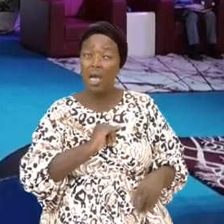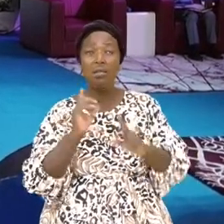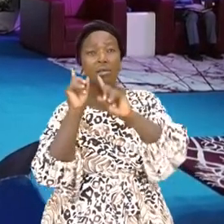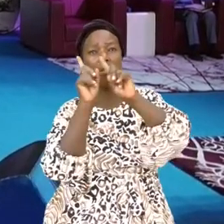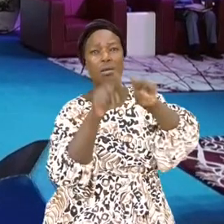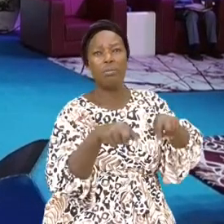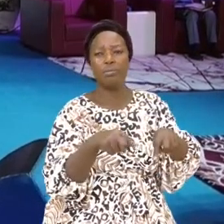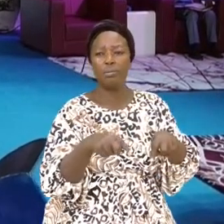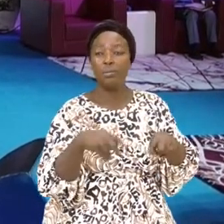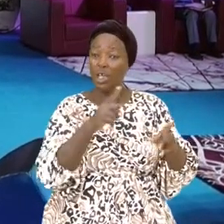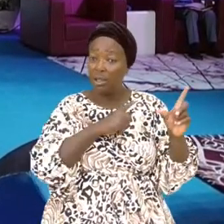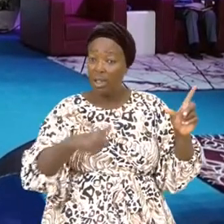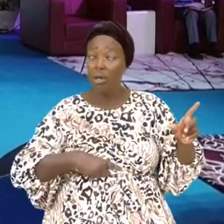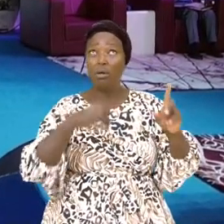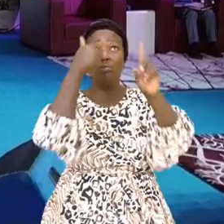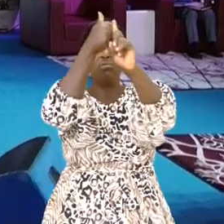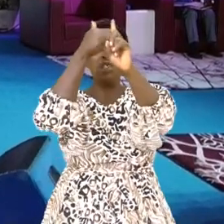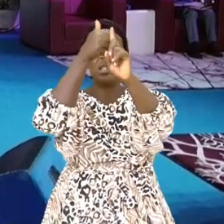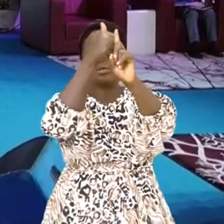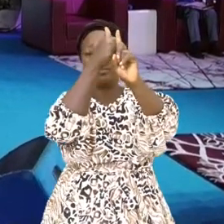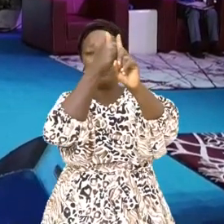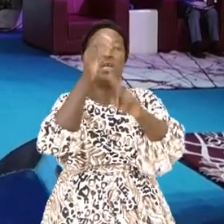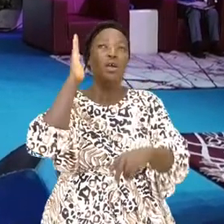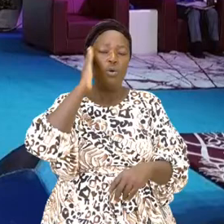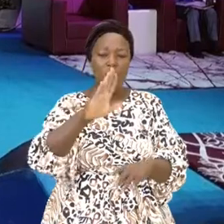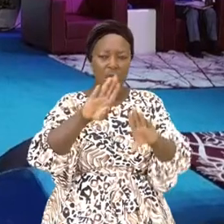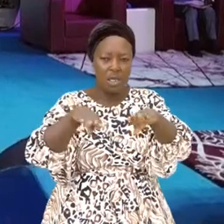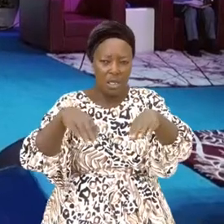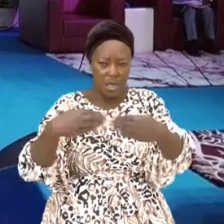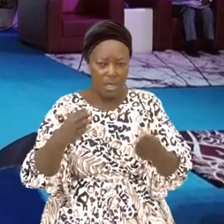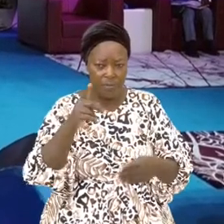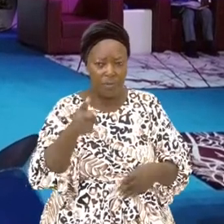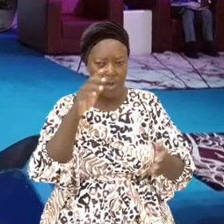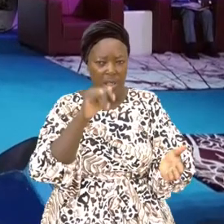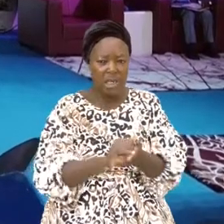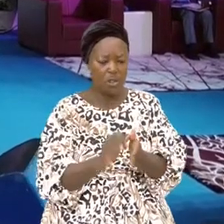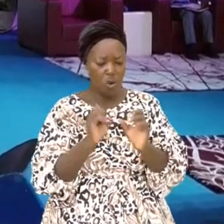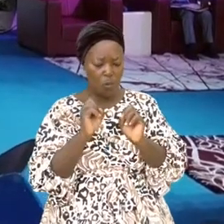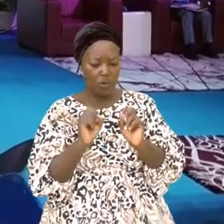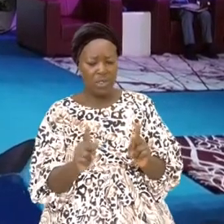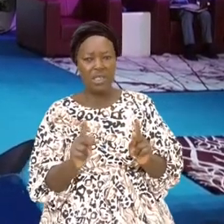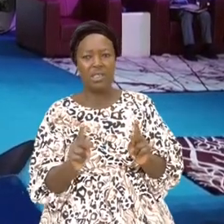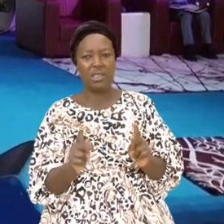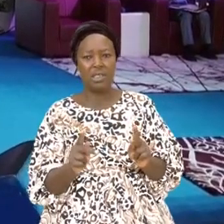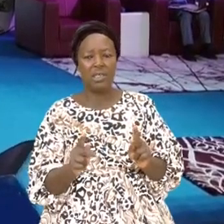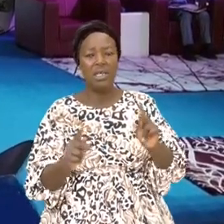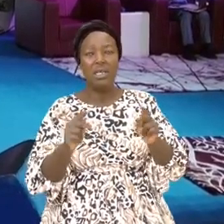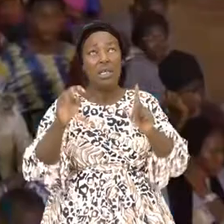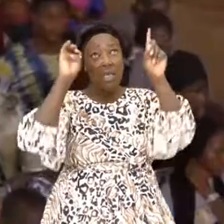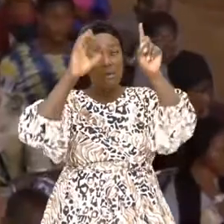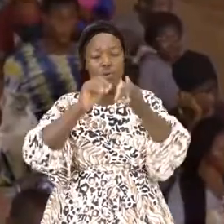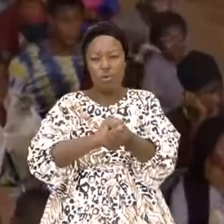come. The Lord Himself will give you that opportunity. He'll wash